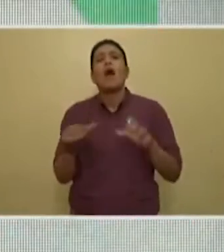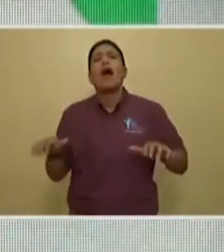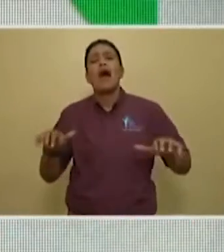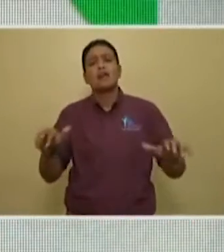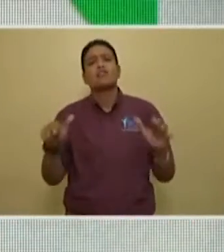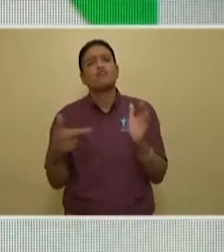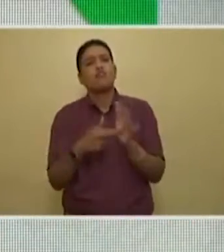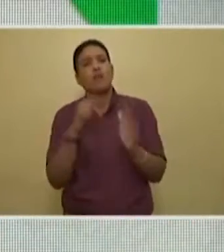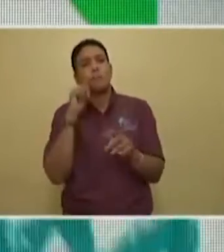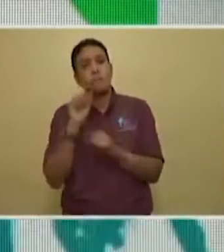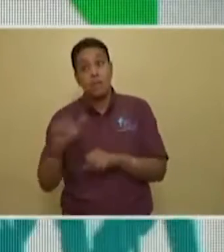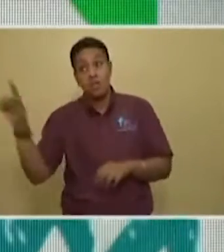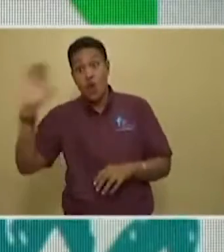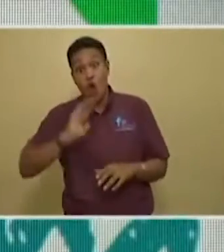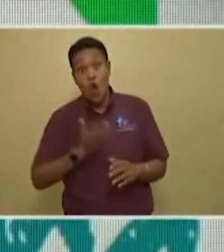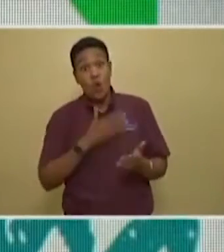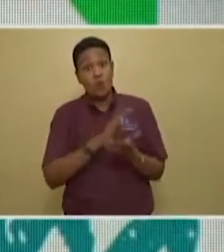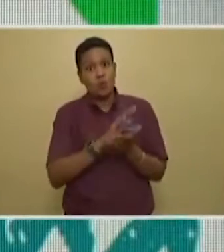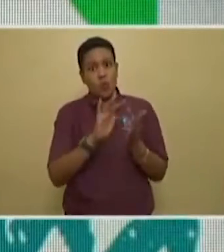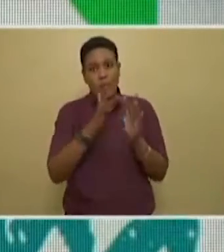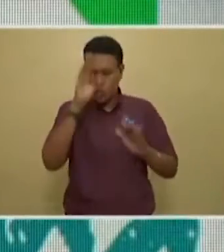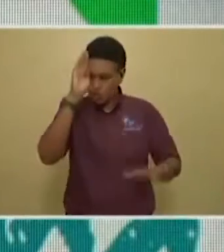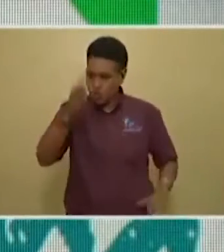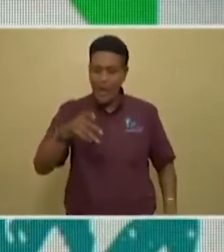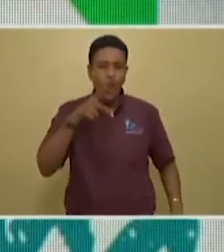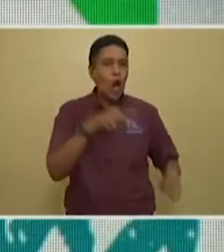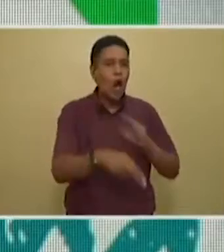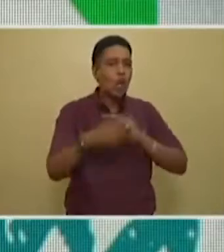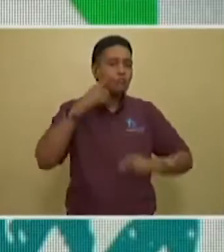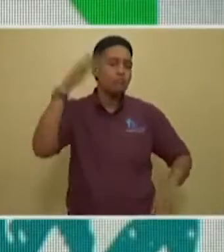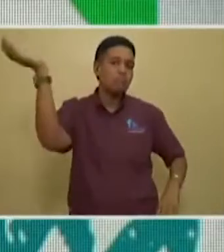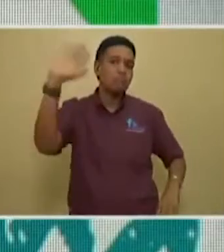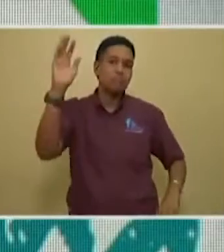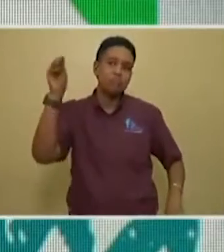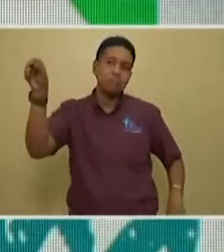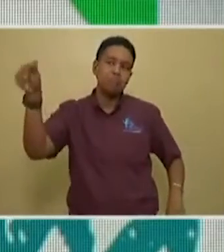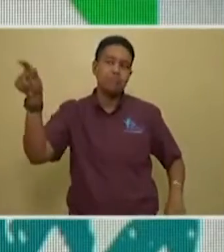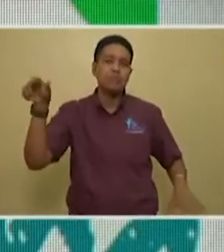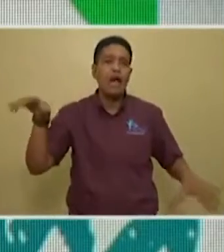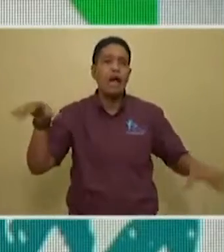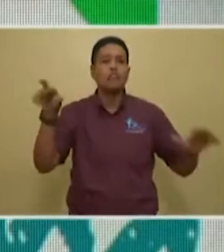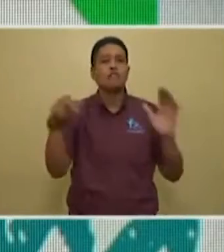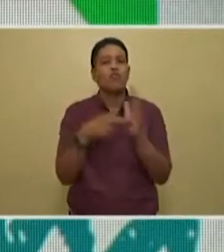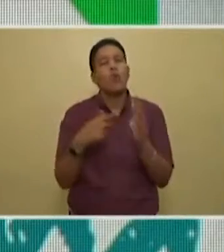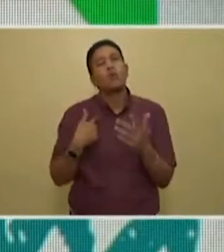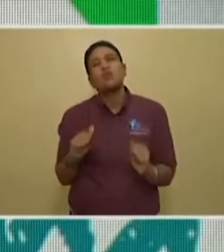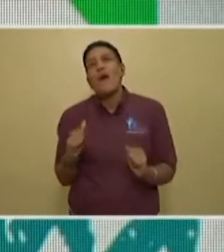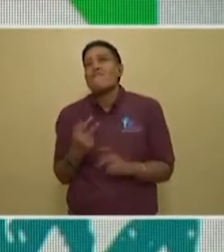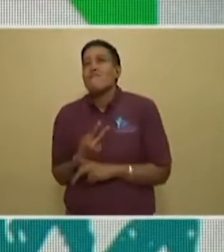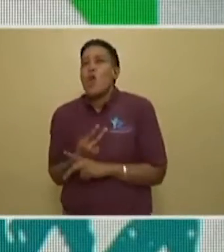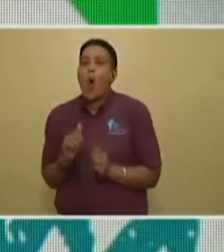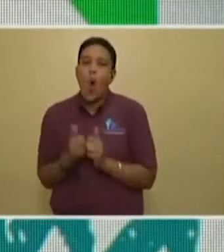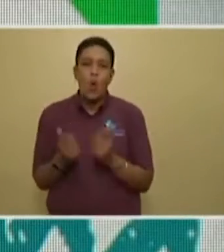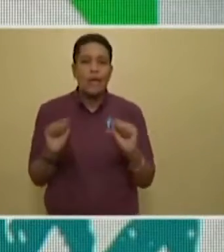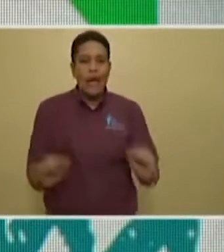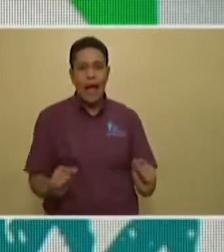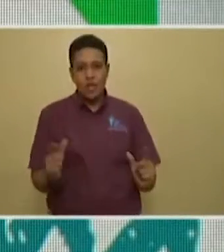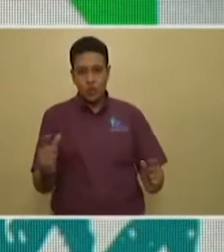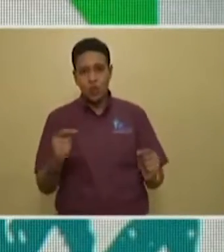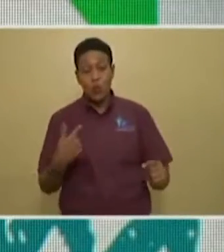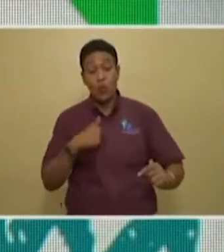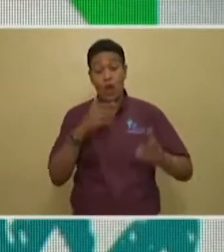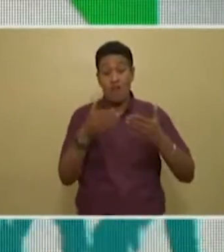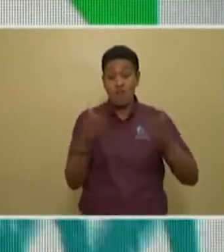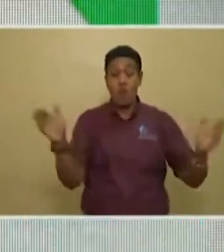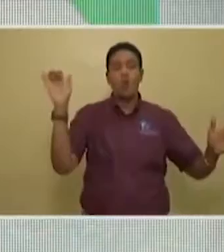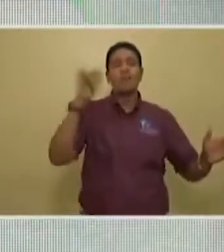in terms of ensuring that our schools have connectivity. So we're working on that. We have a goal to have the rollout